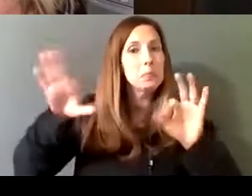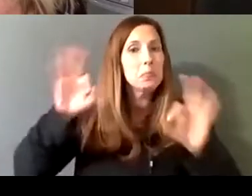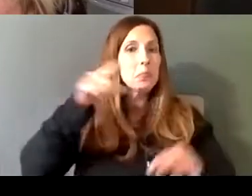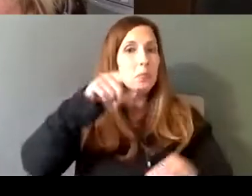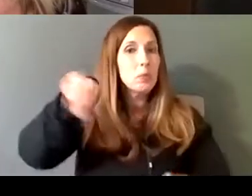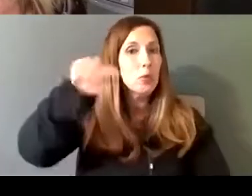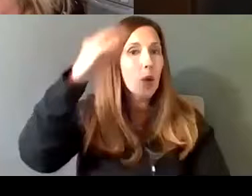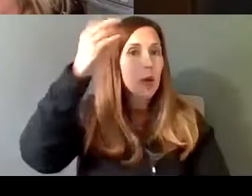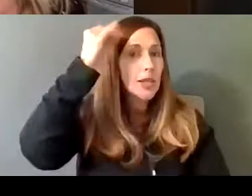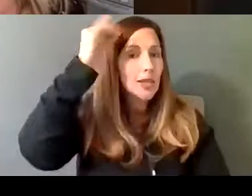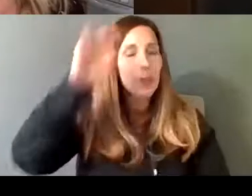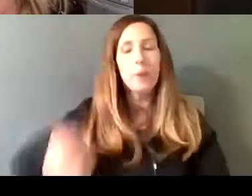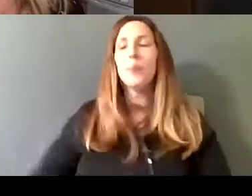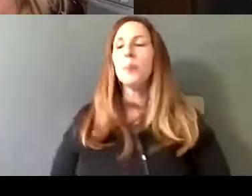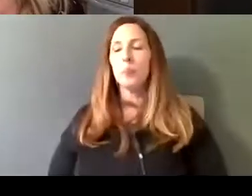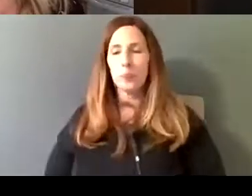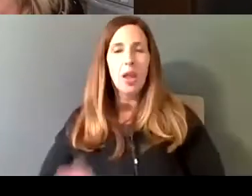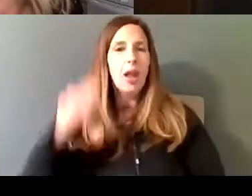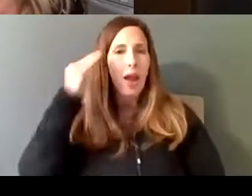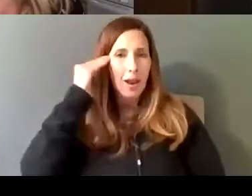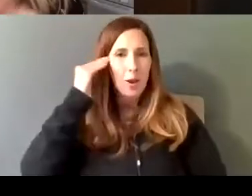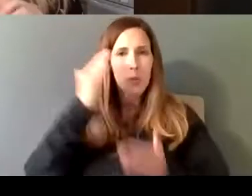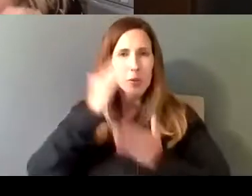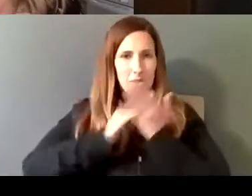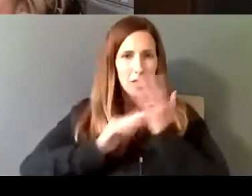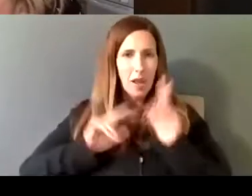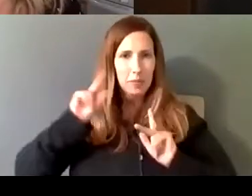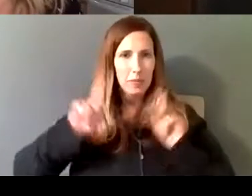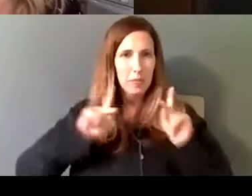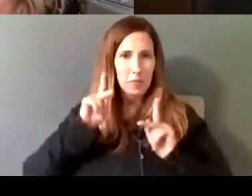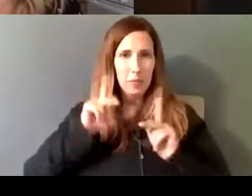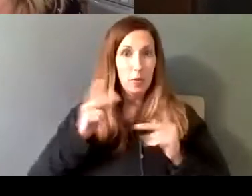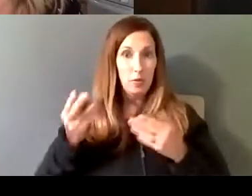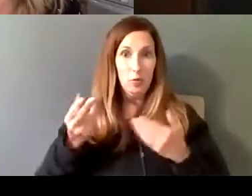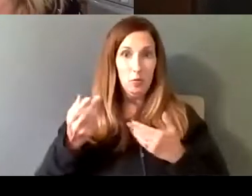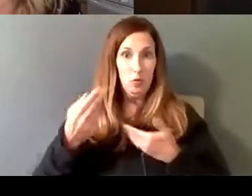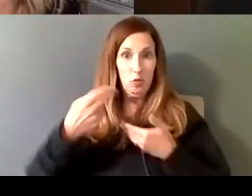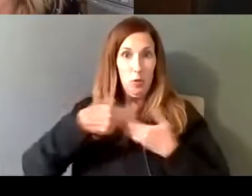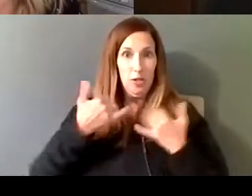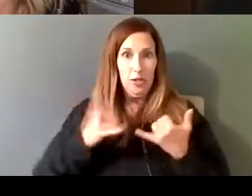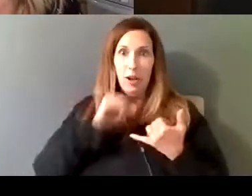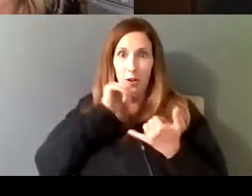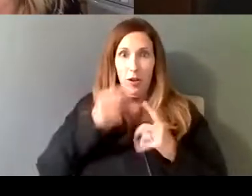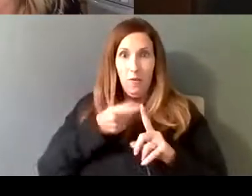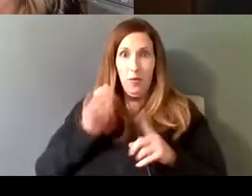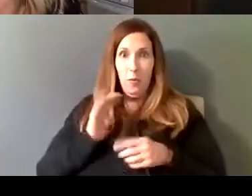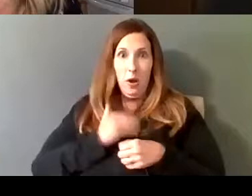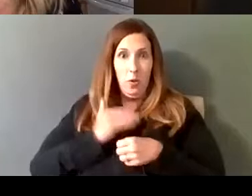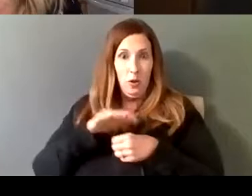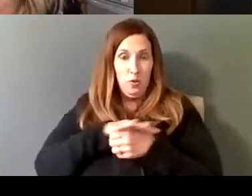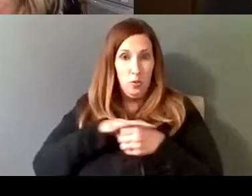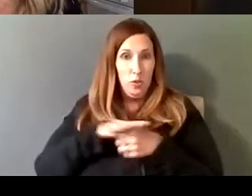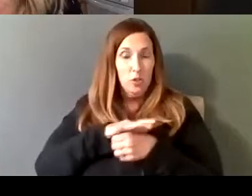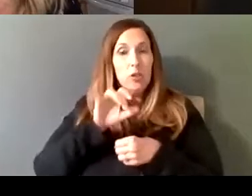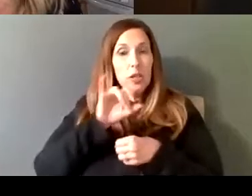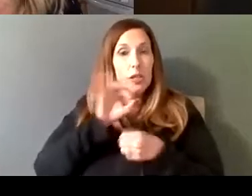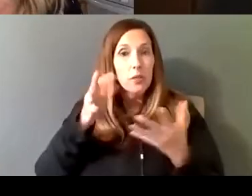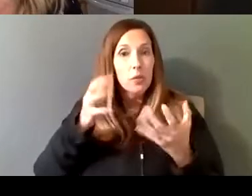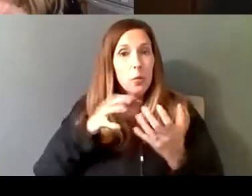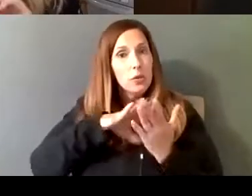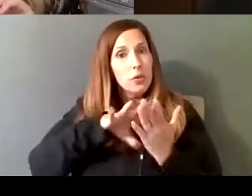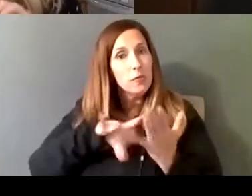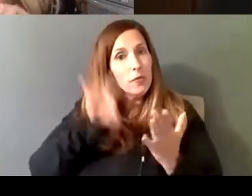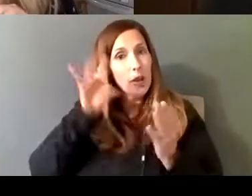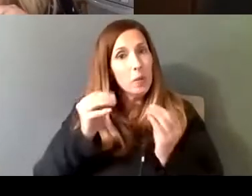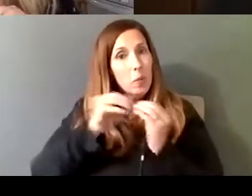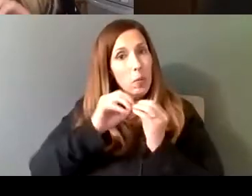Now I know some of our attendees today are not from our region. If you'd like to find out more information about the language demographics